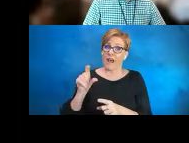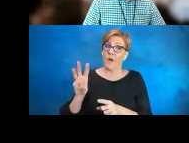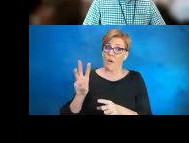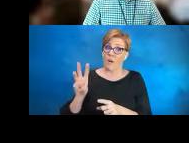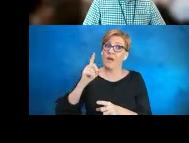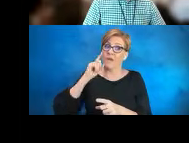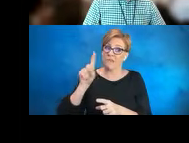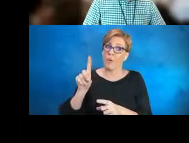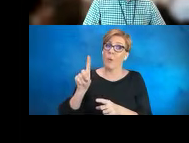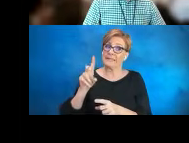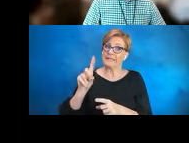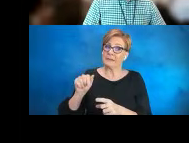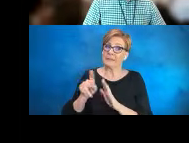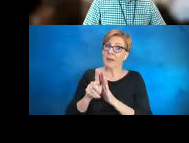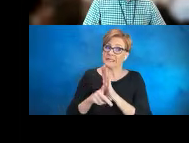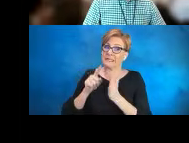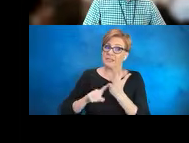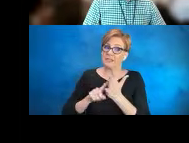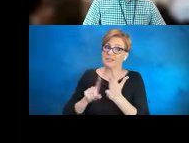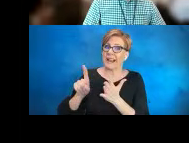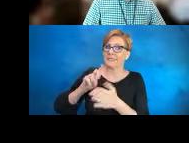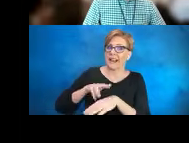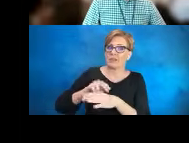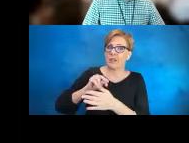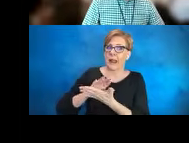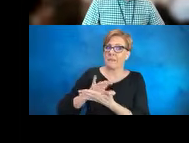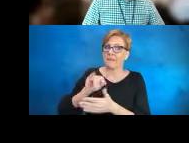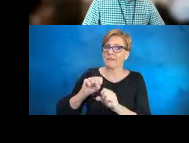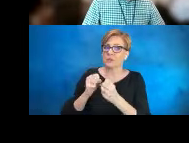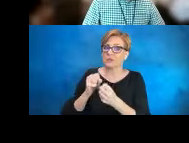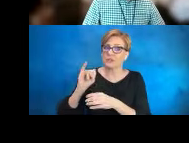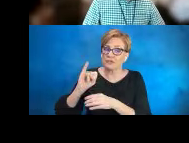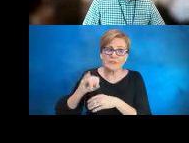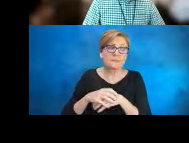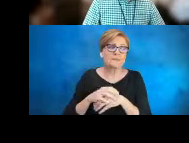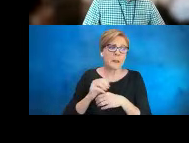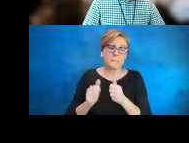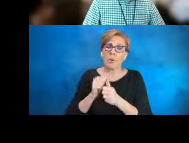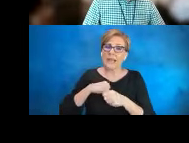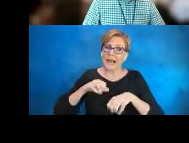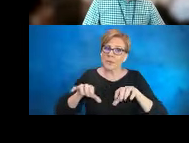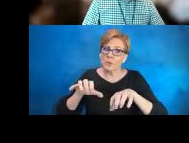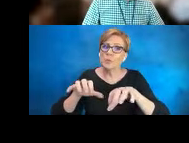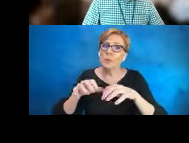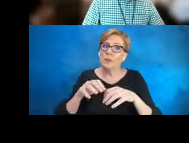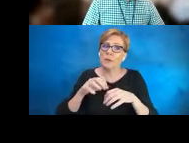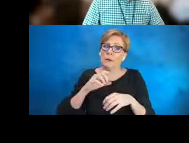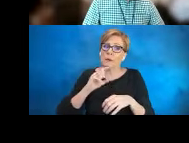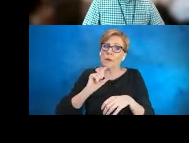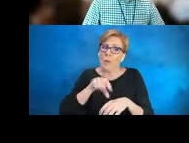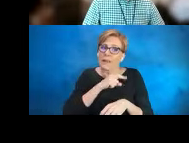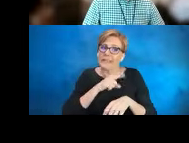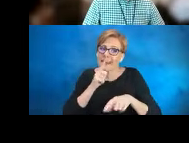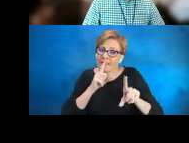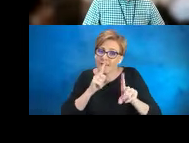Insurance. I do primarily qualitative research on the experience of receiving Social Security benefits